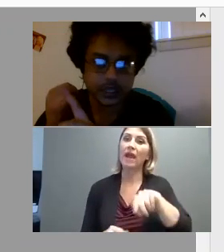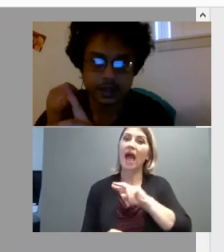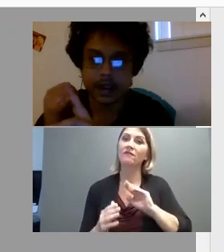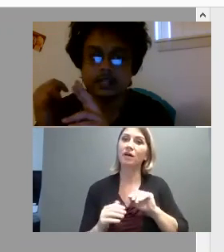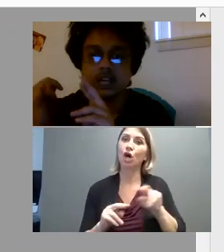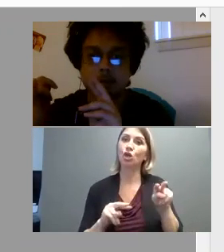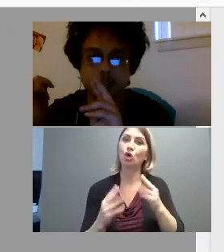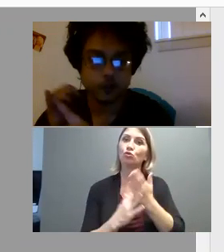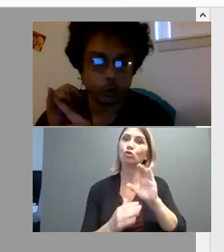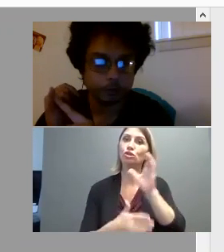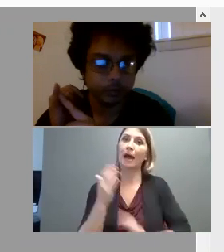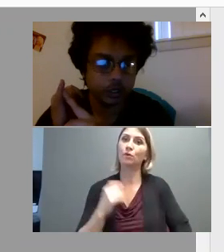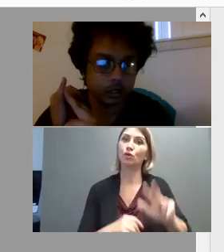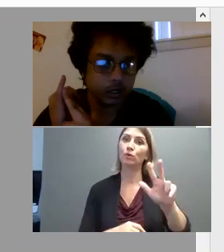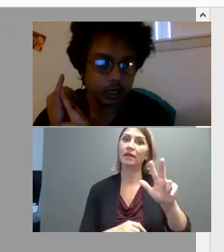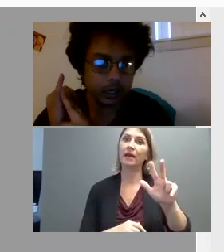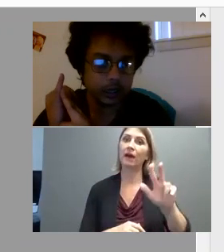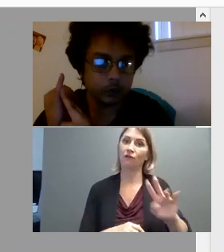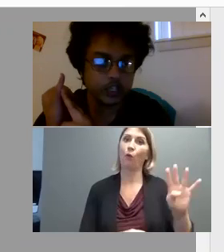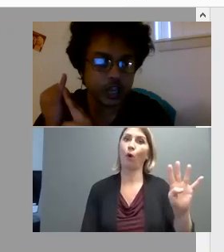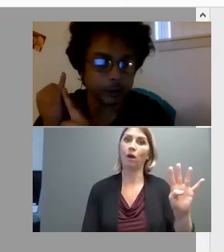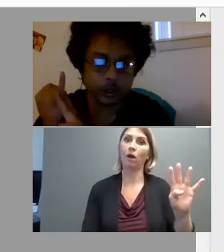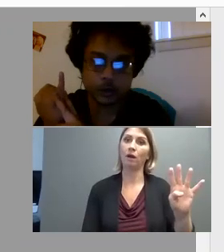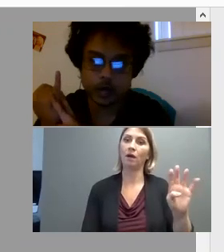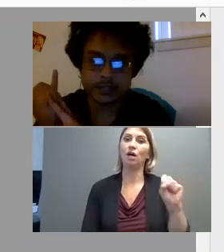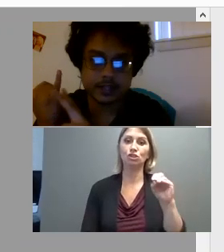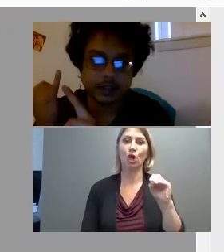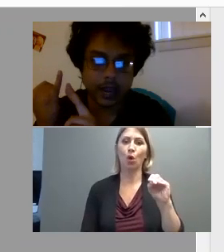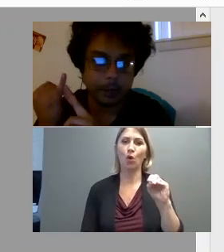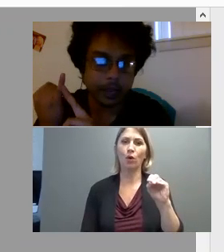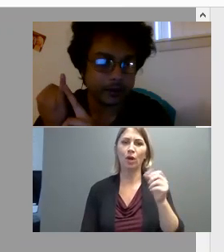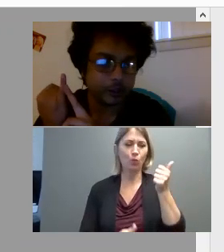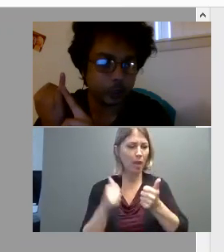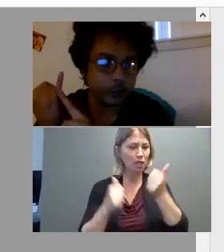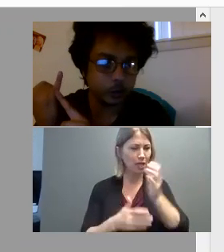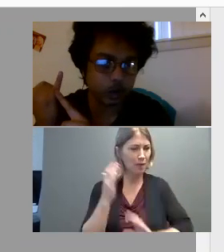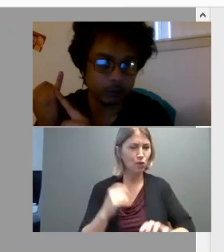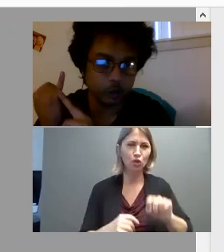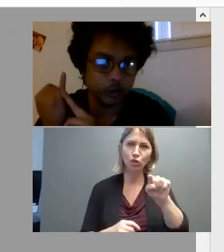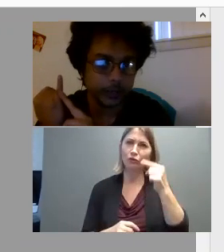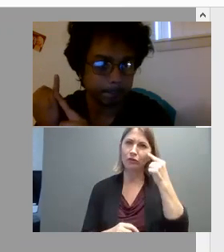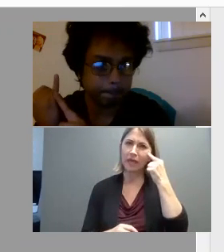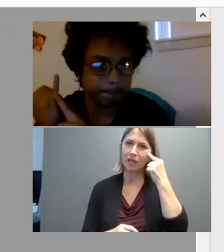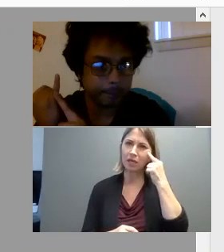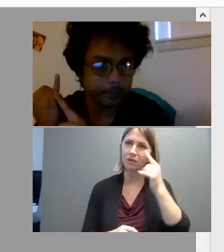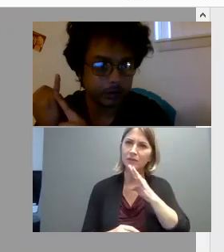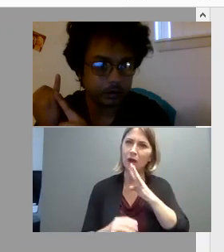chapters 3 and chapters 4. Which chapter do you guys think are we going to talk about